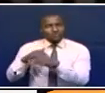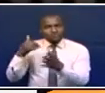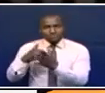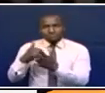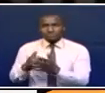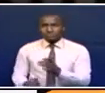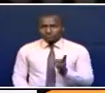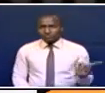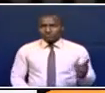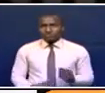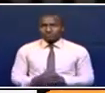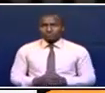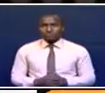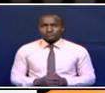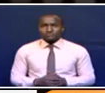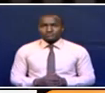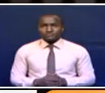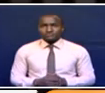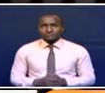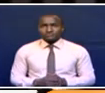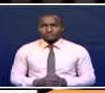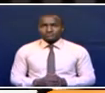I like that. Most of my best friends are. Of course. Yeah.